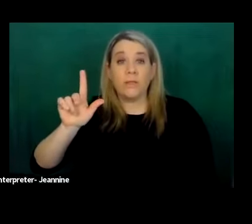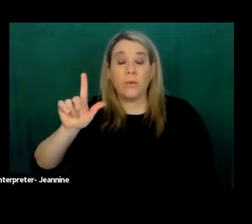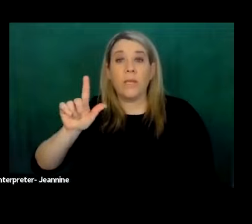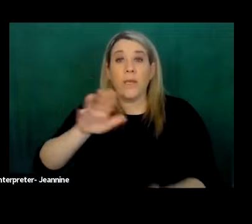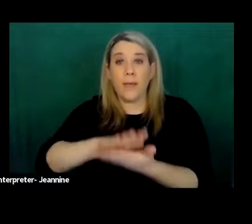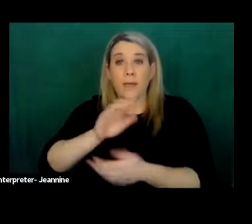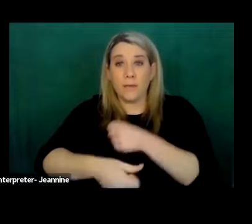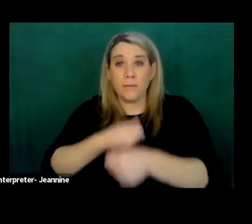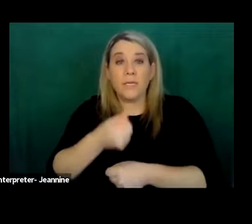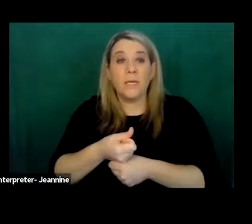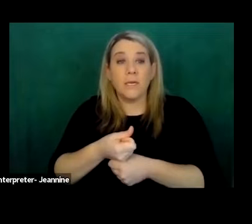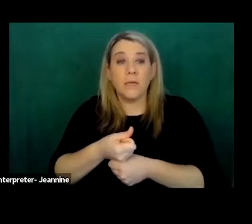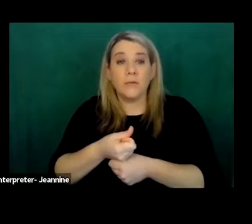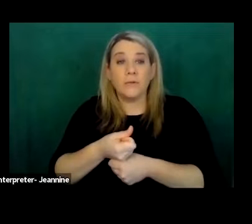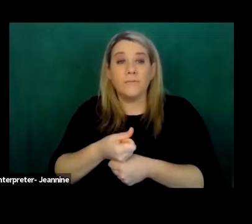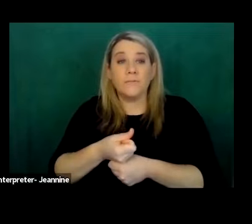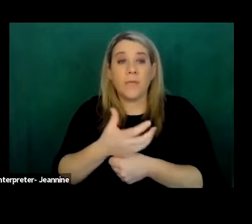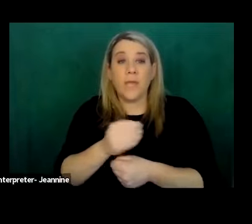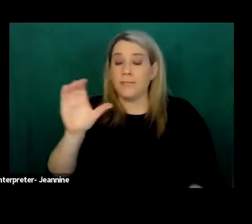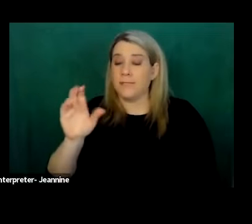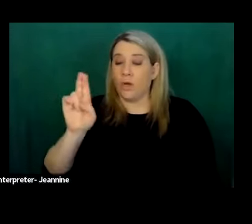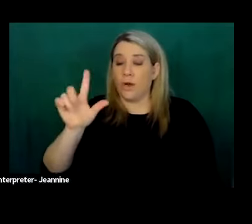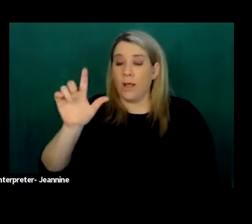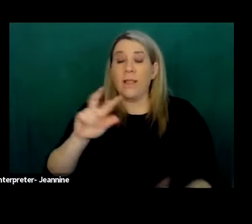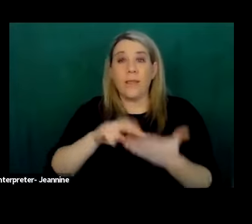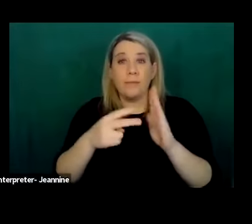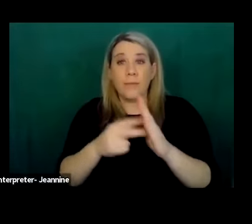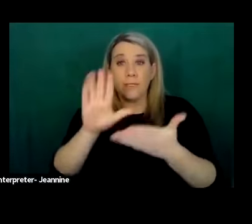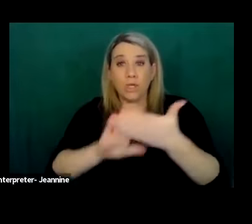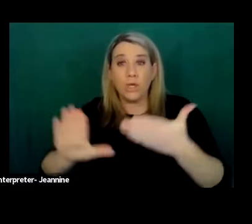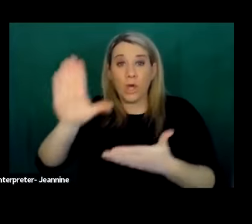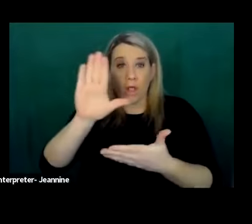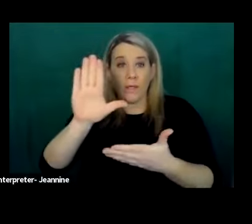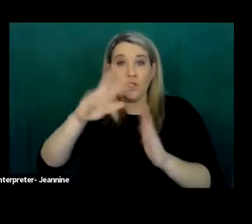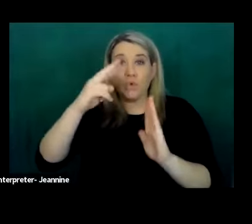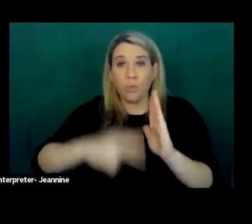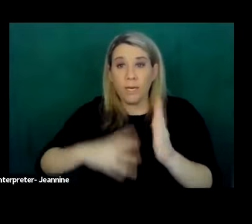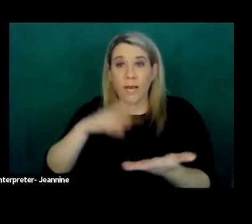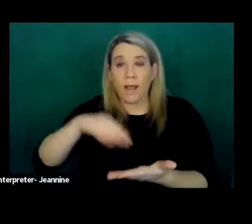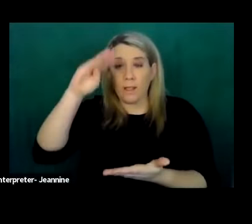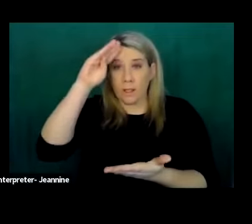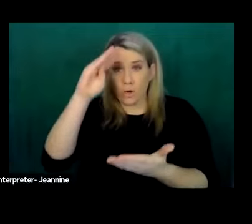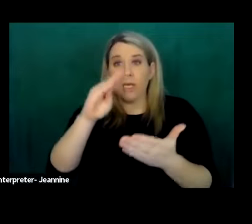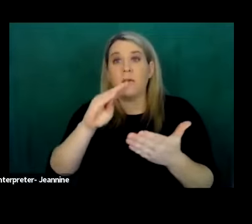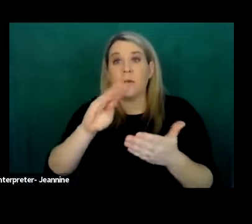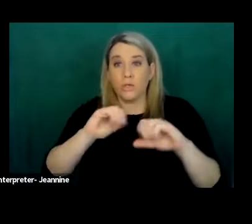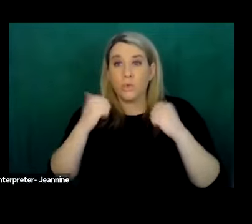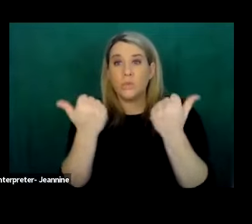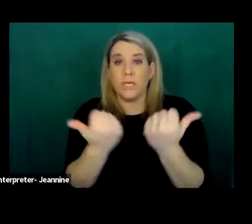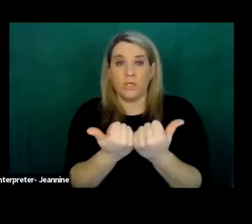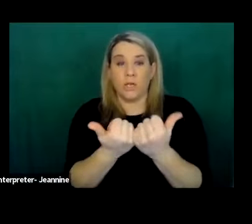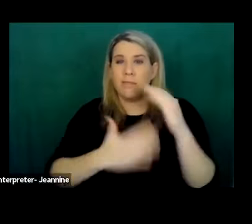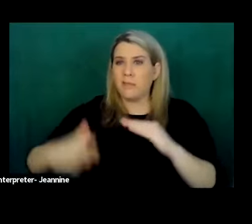academic year, and the CRLA stands for the College Reading and Learning Association, which is a top